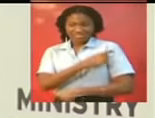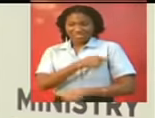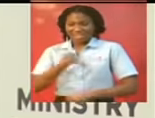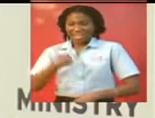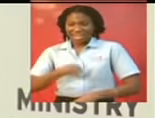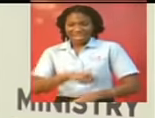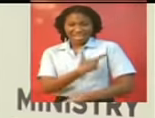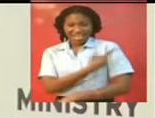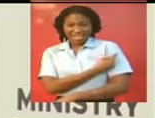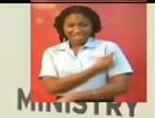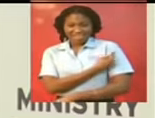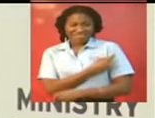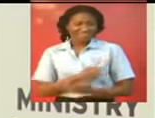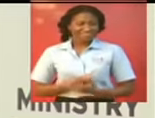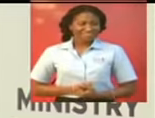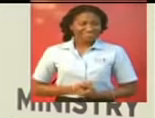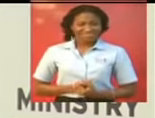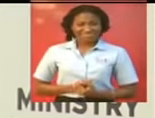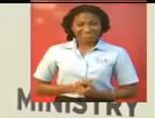second doses of